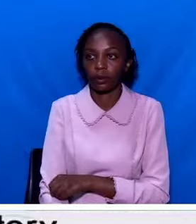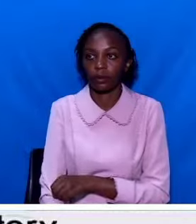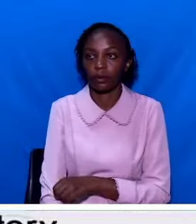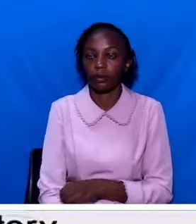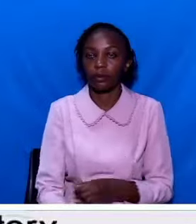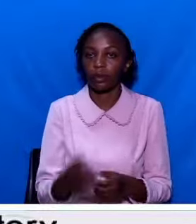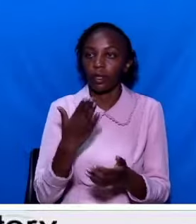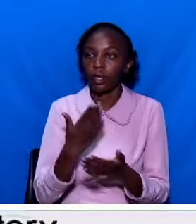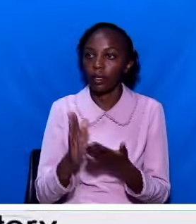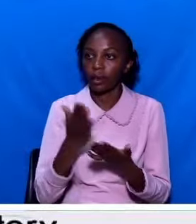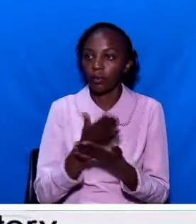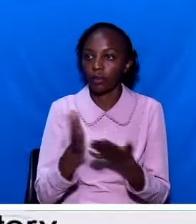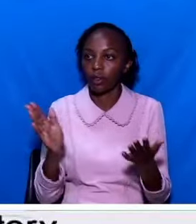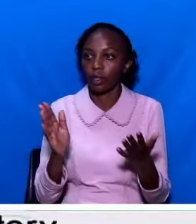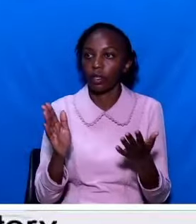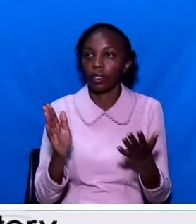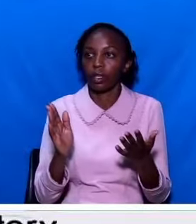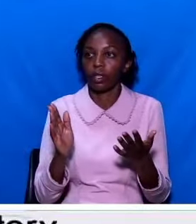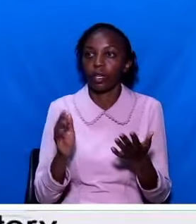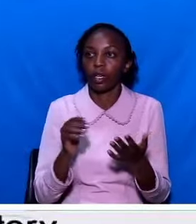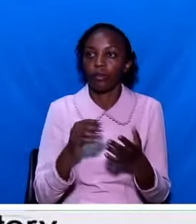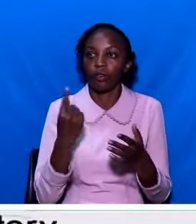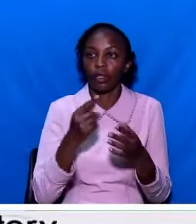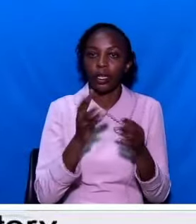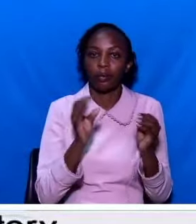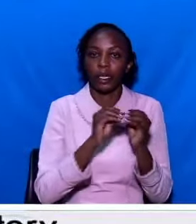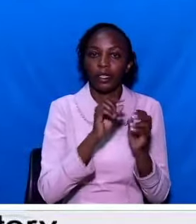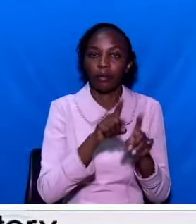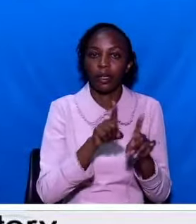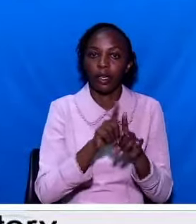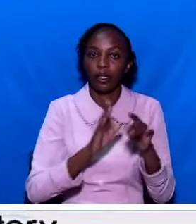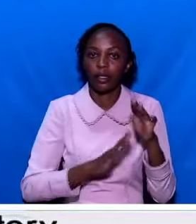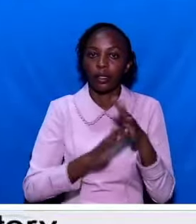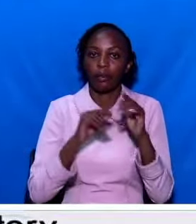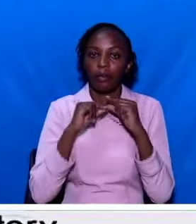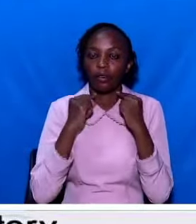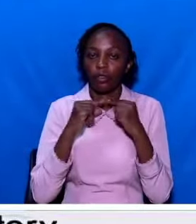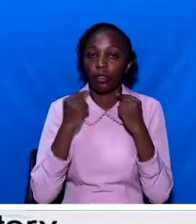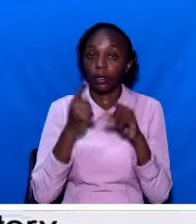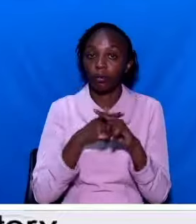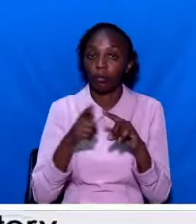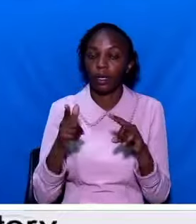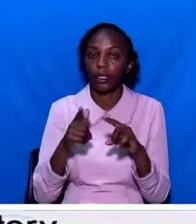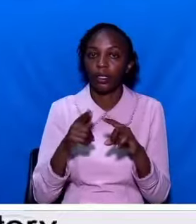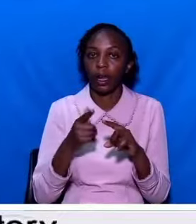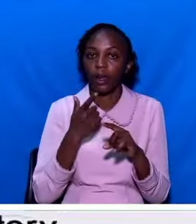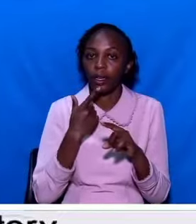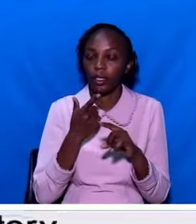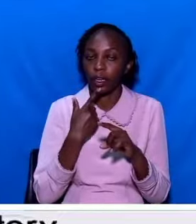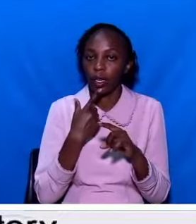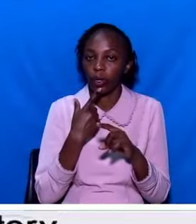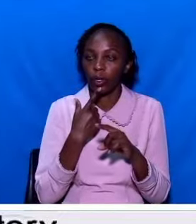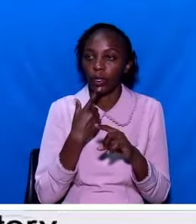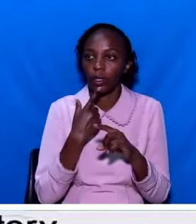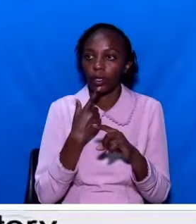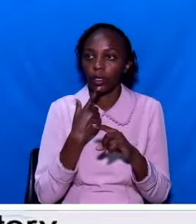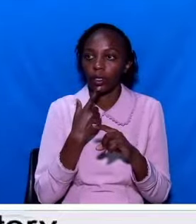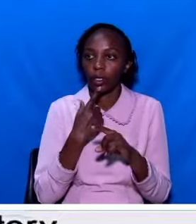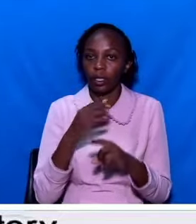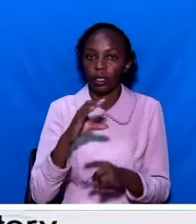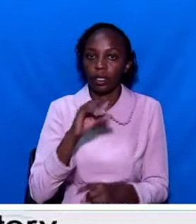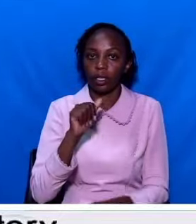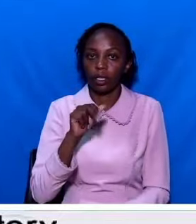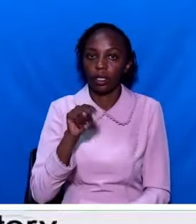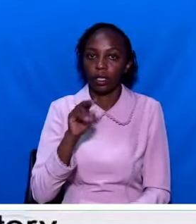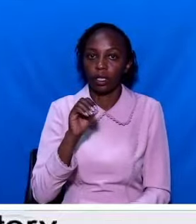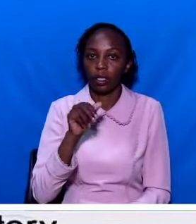Some of you have only met him as provost. But I can tell you that Canon Heavens have been used